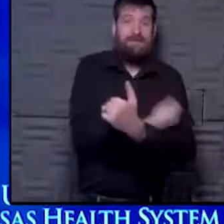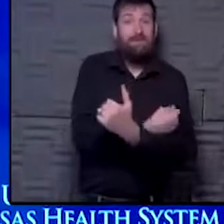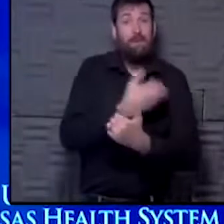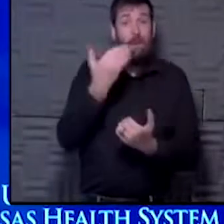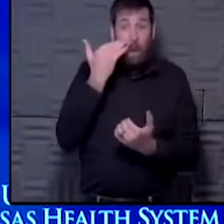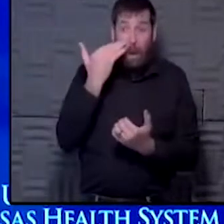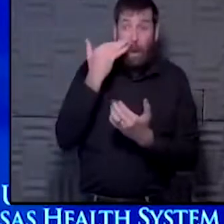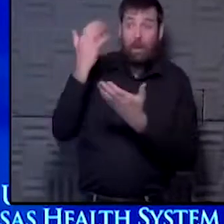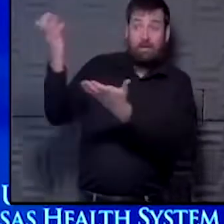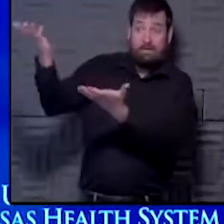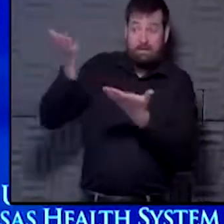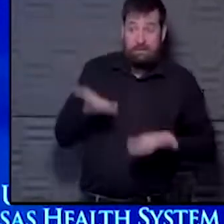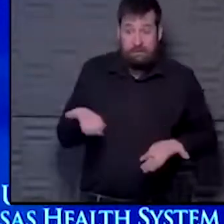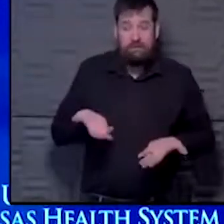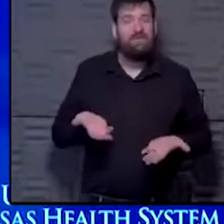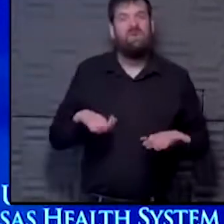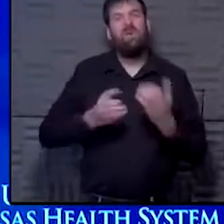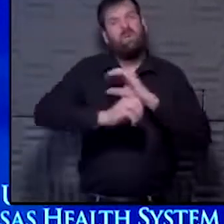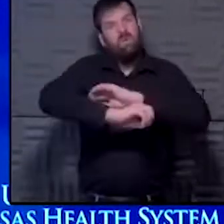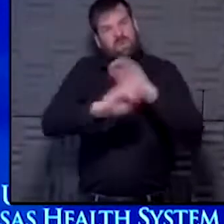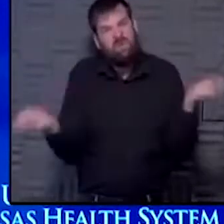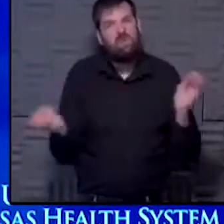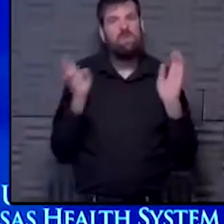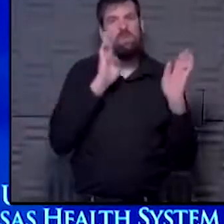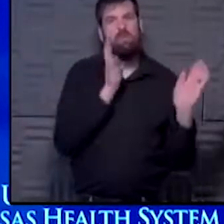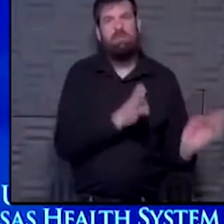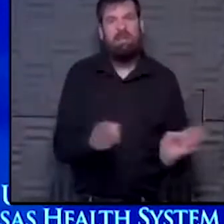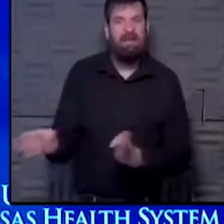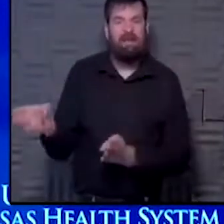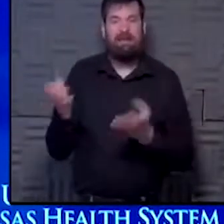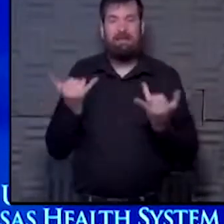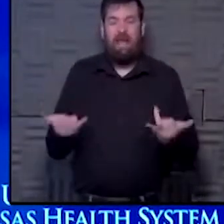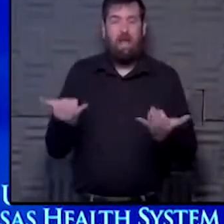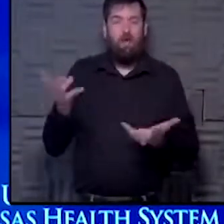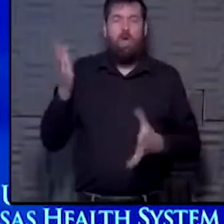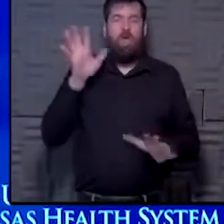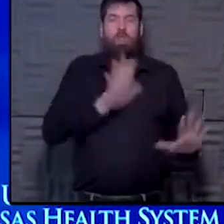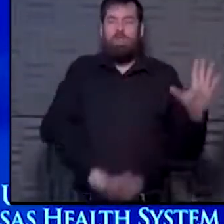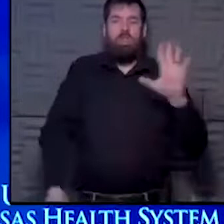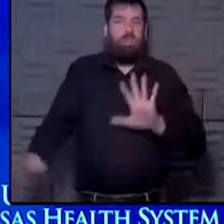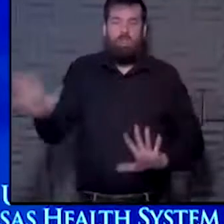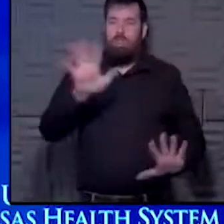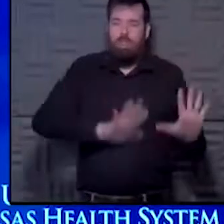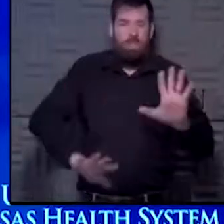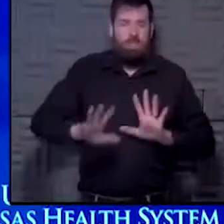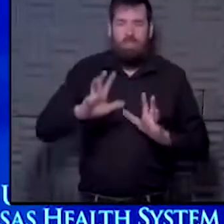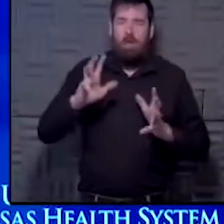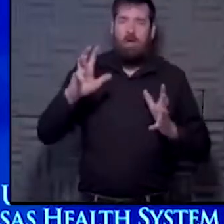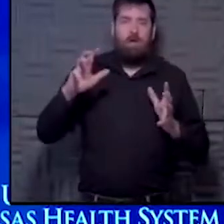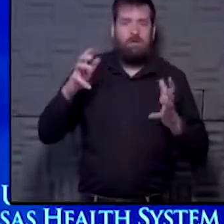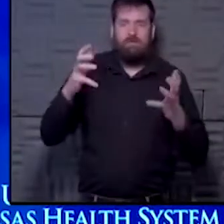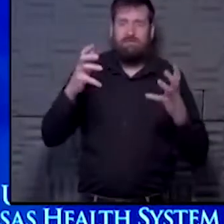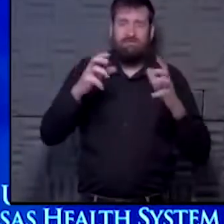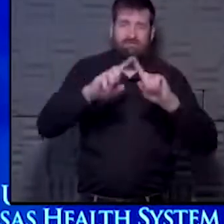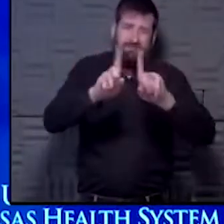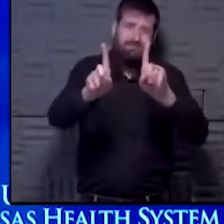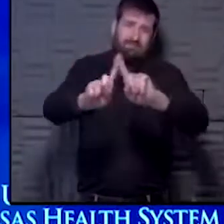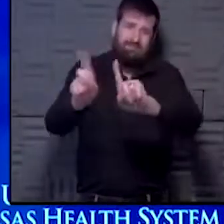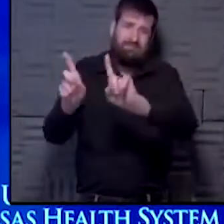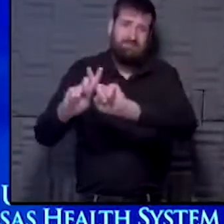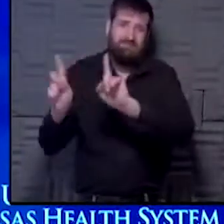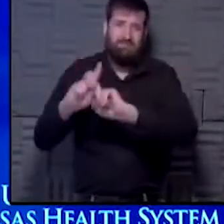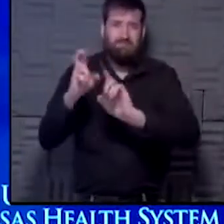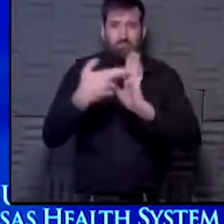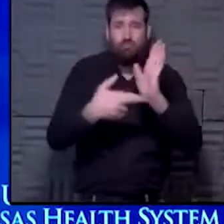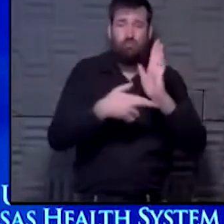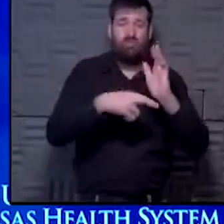was coming, but we just didn't plan. And so now we're left trying to plan, and we got a mismatch of rules that change not